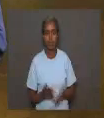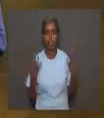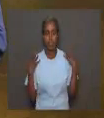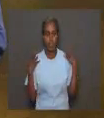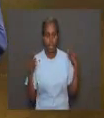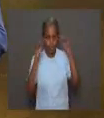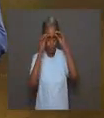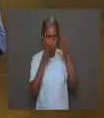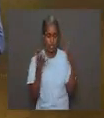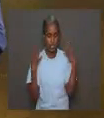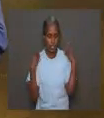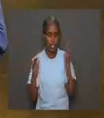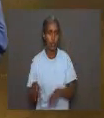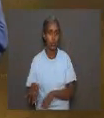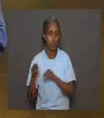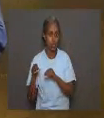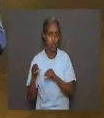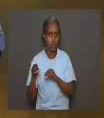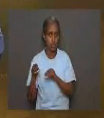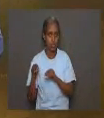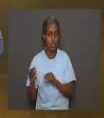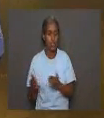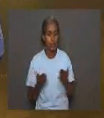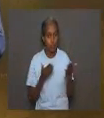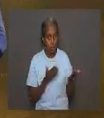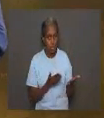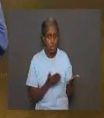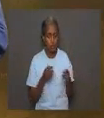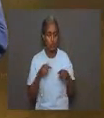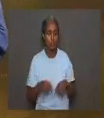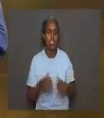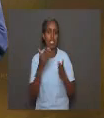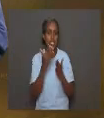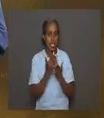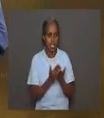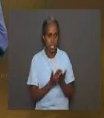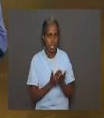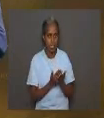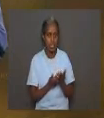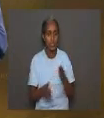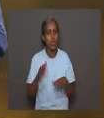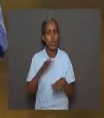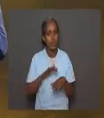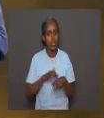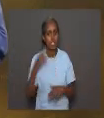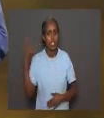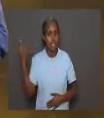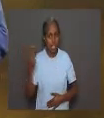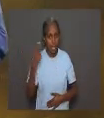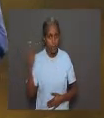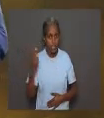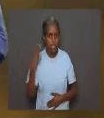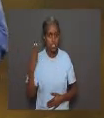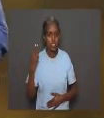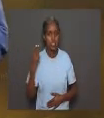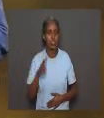Hello, teacher. Hello, students. Welcome to today's lesson on the application